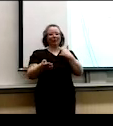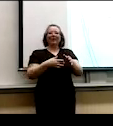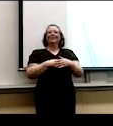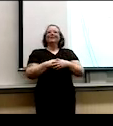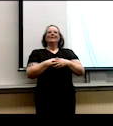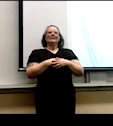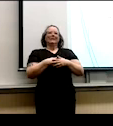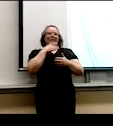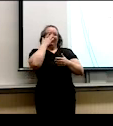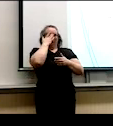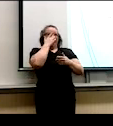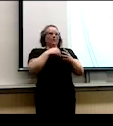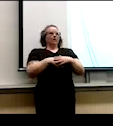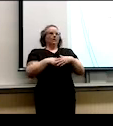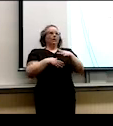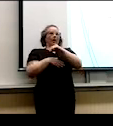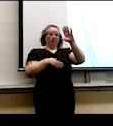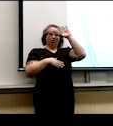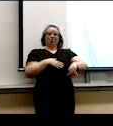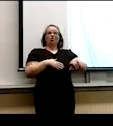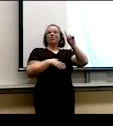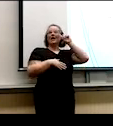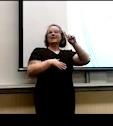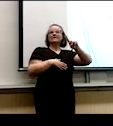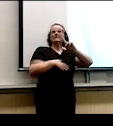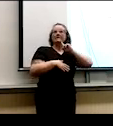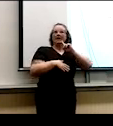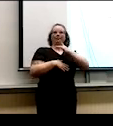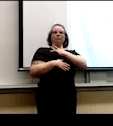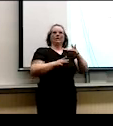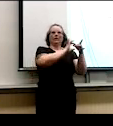deafness is associated with dementia? Big, yeah.